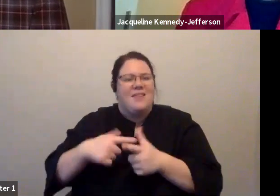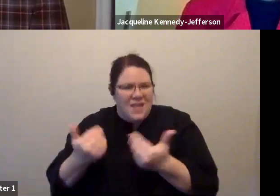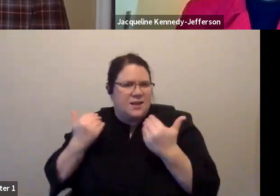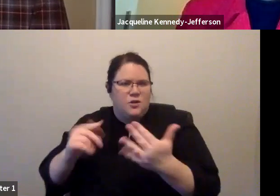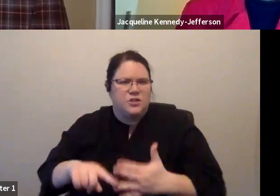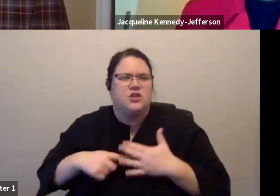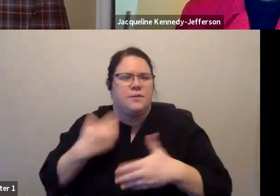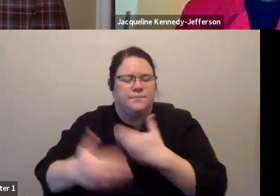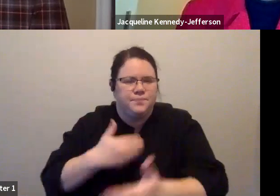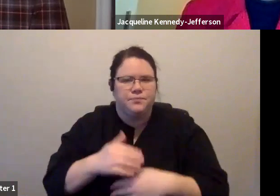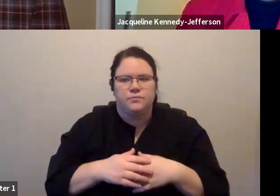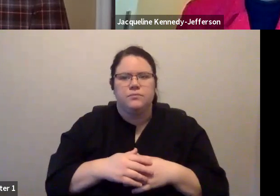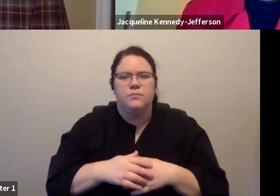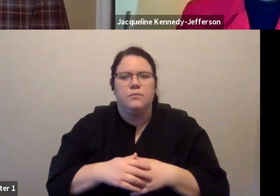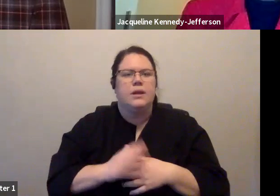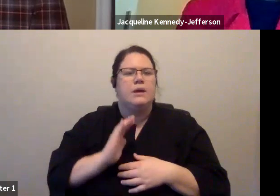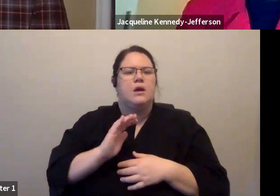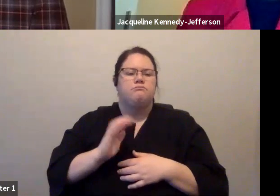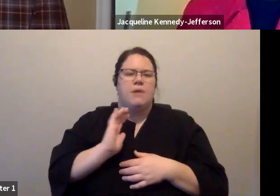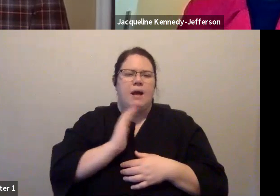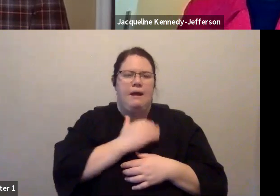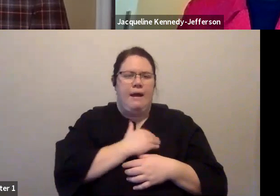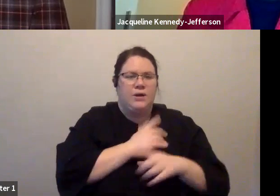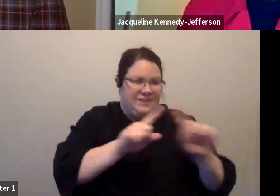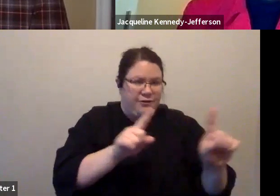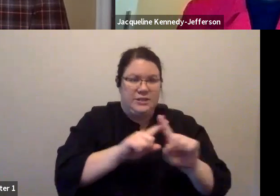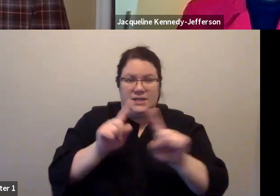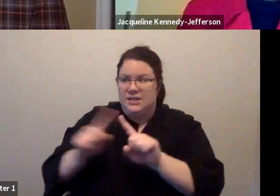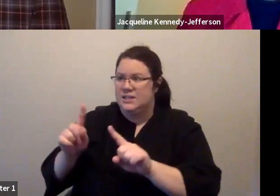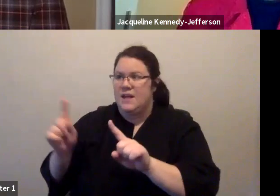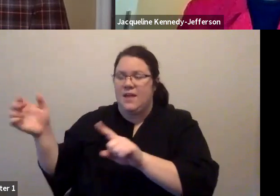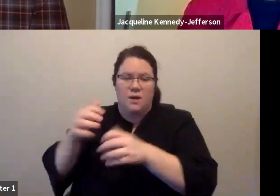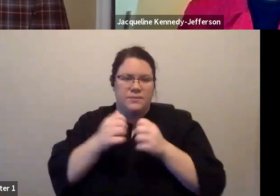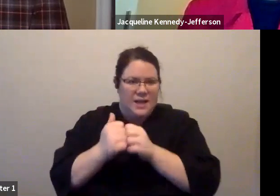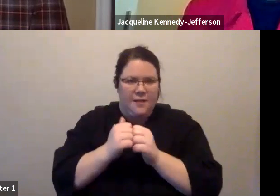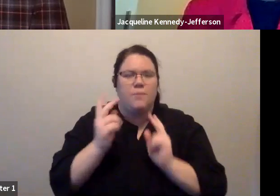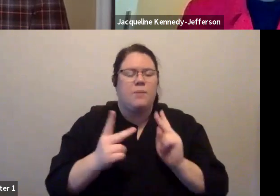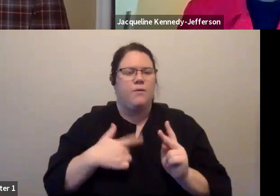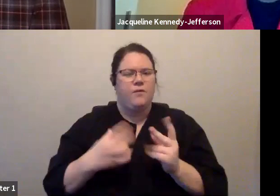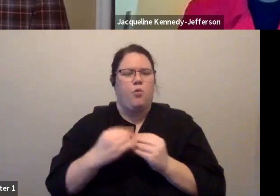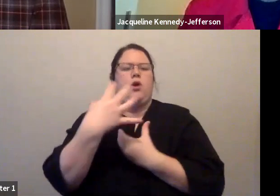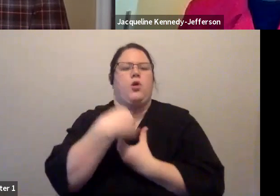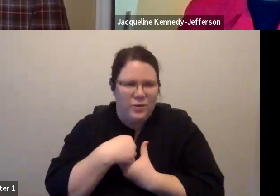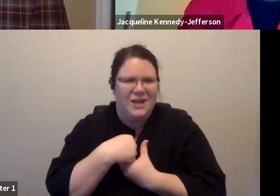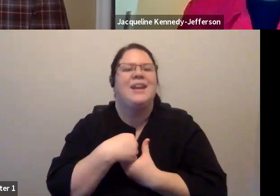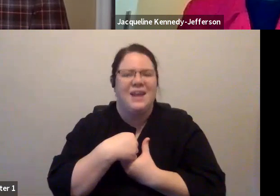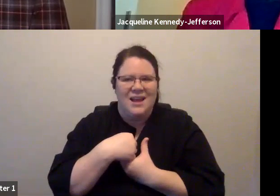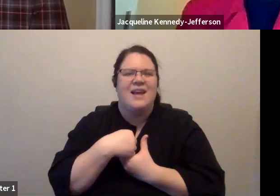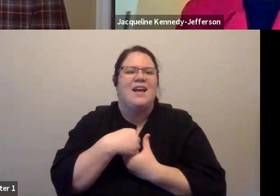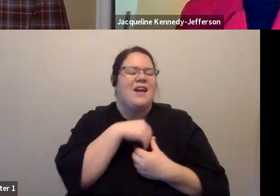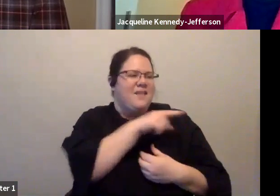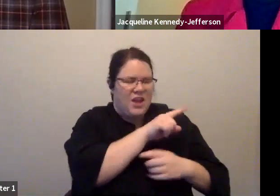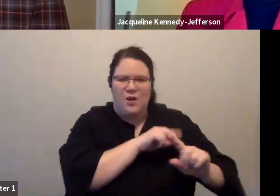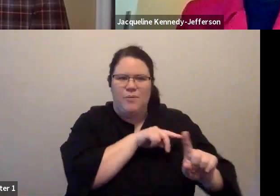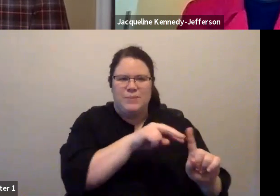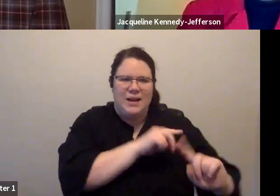because if we take all of our differences and we leverage them, right, to make people feel included, that's when you get those different perspectives. That's when you get those different